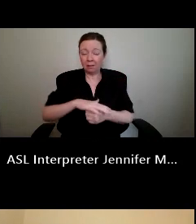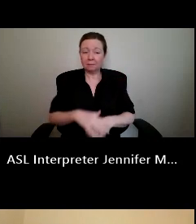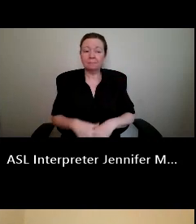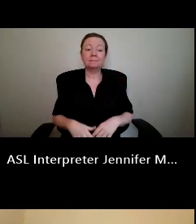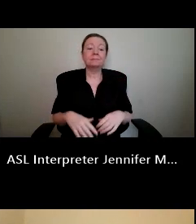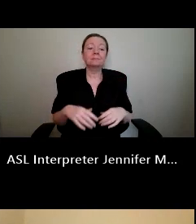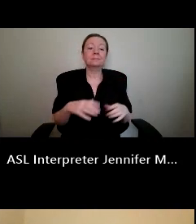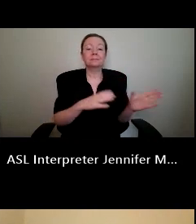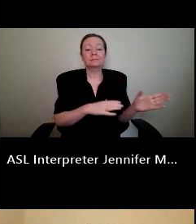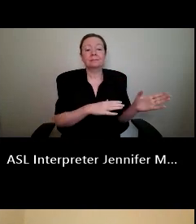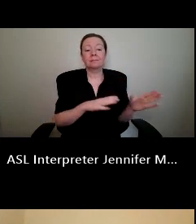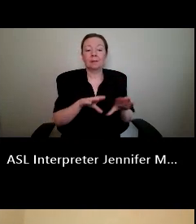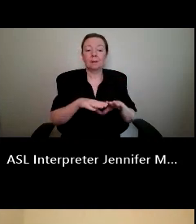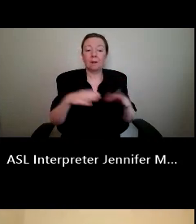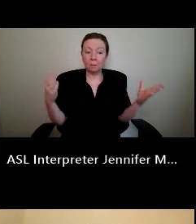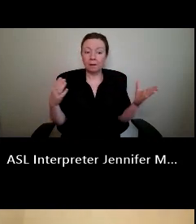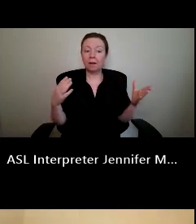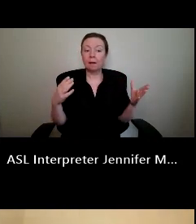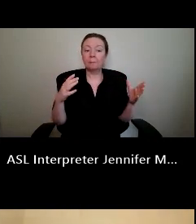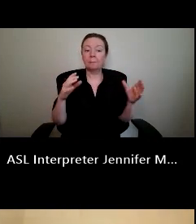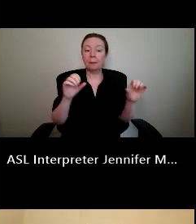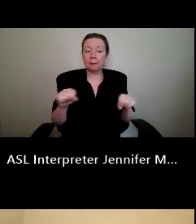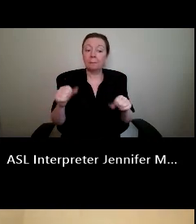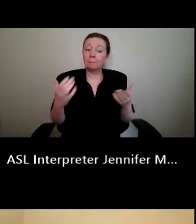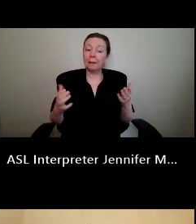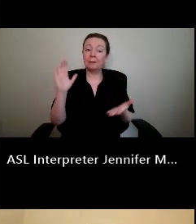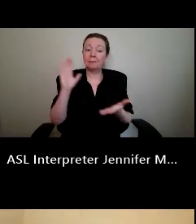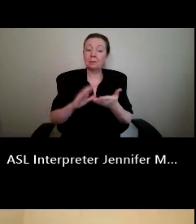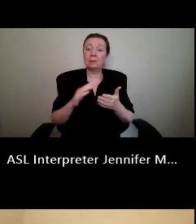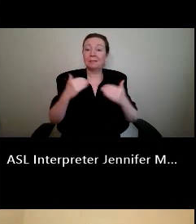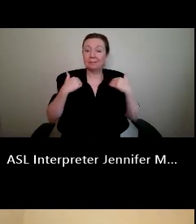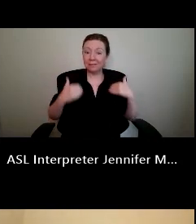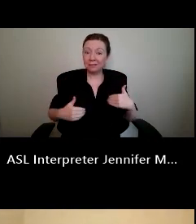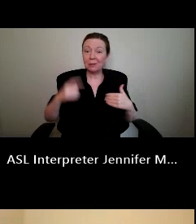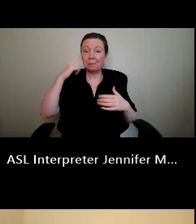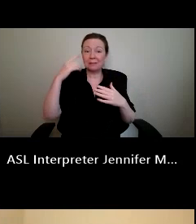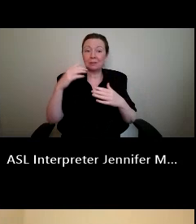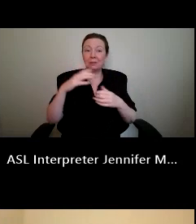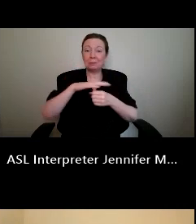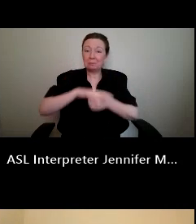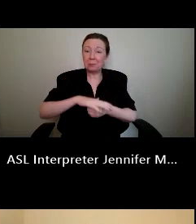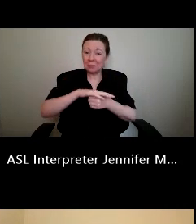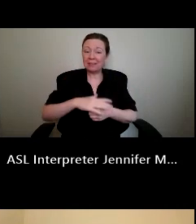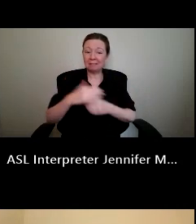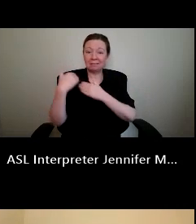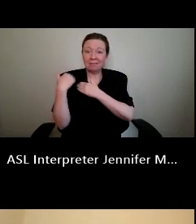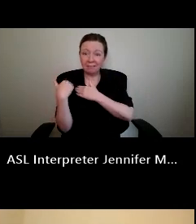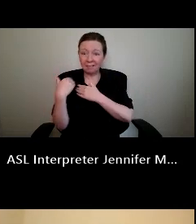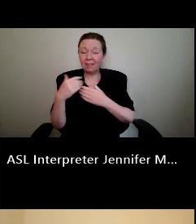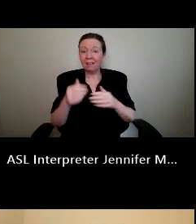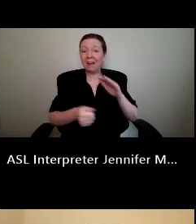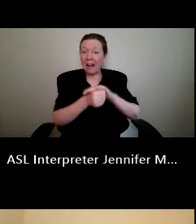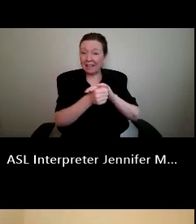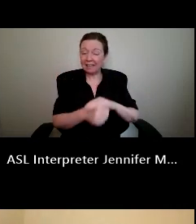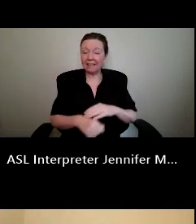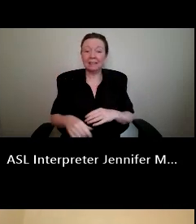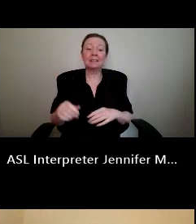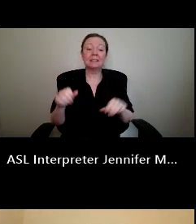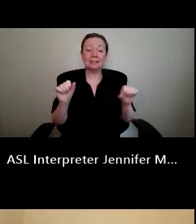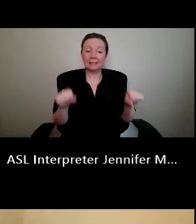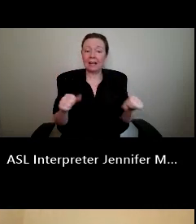Disclosing and opening up about disability might reduce the physical and mental burden of hiding that disability. So, kind of like I was just saying, it